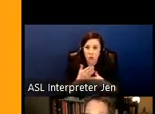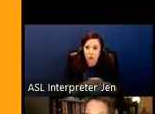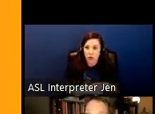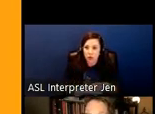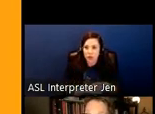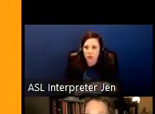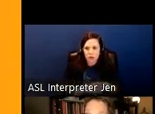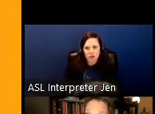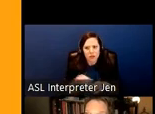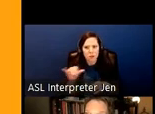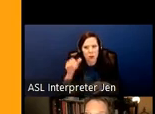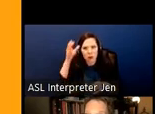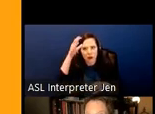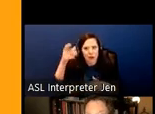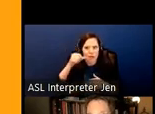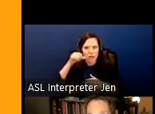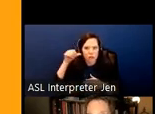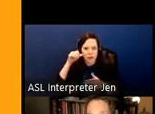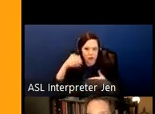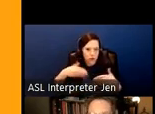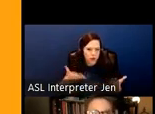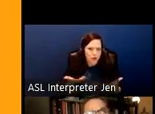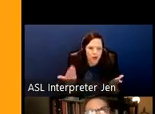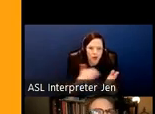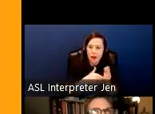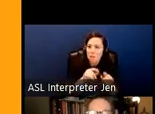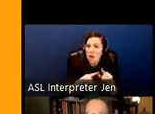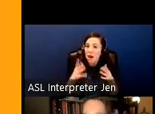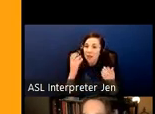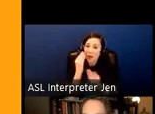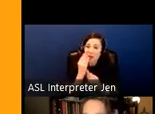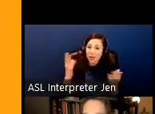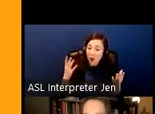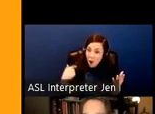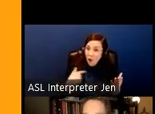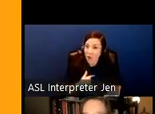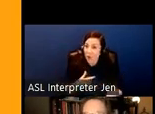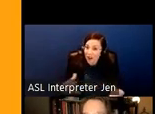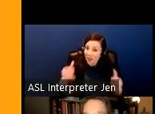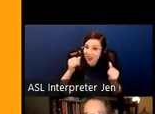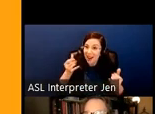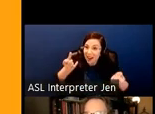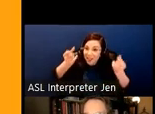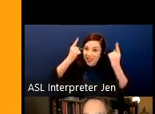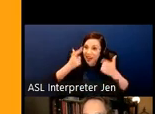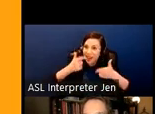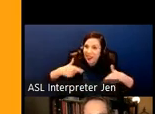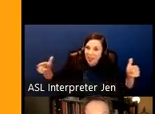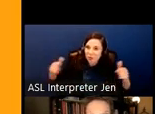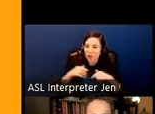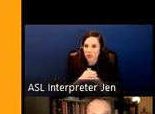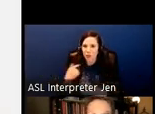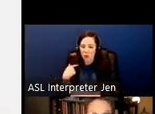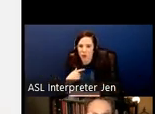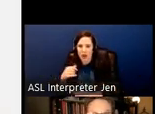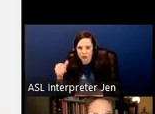we're talking about yesterday. I just want to present it in a way that it's like, oh, we have a shared language around that. Oh, we have shared visuals around that,